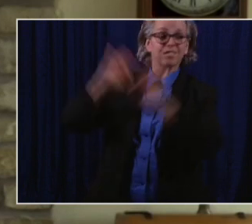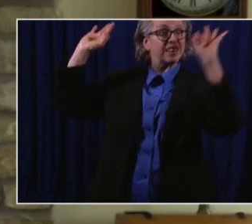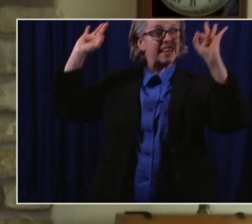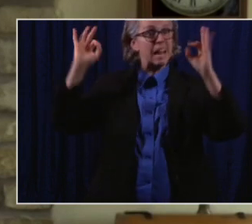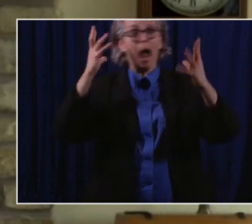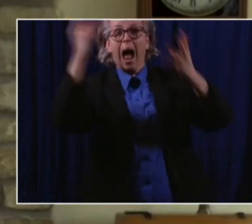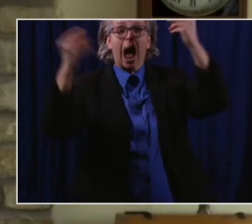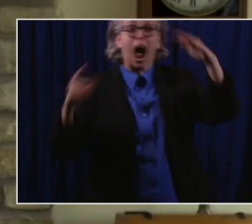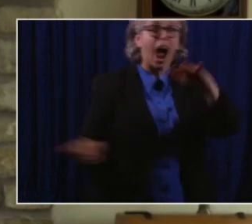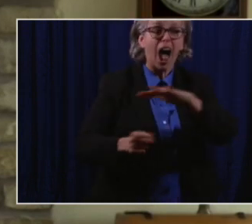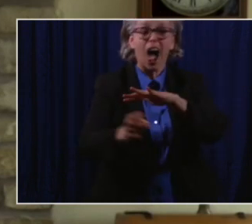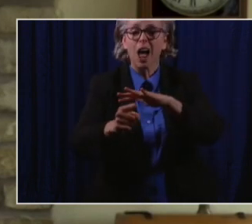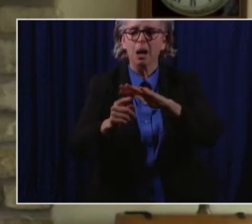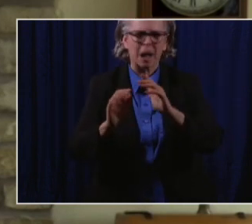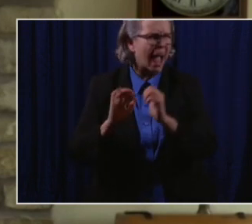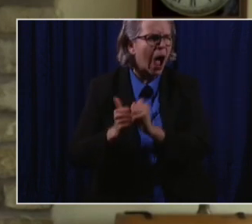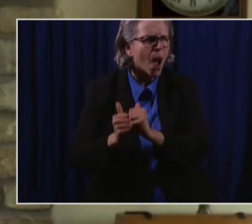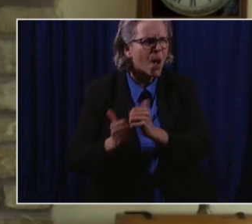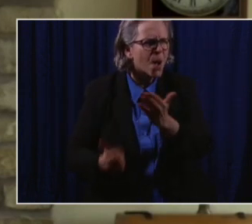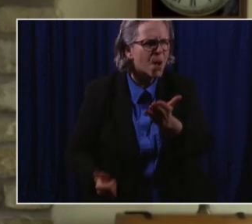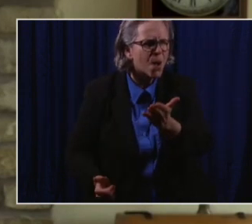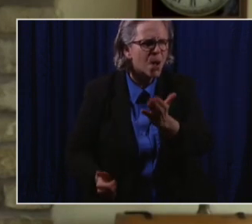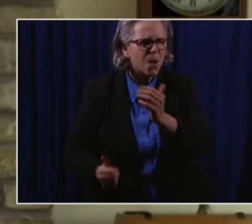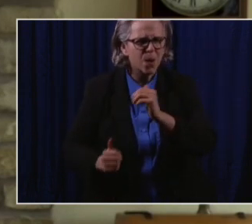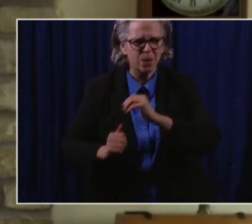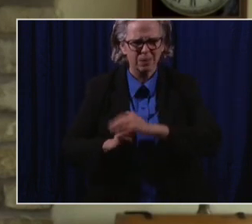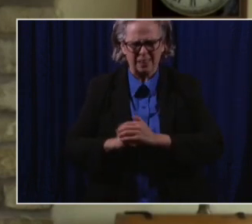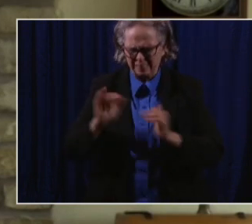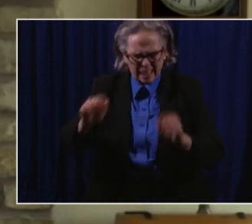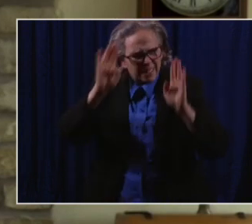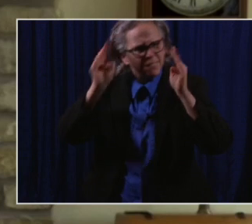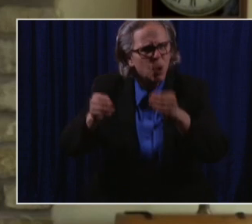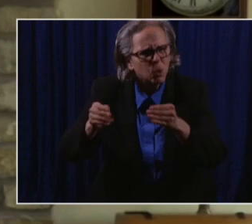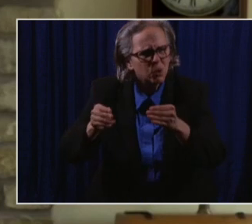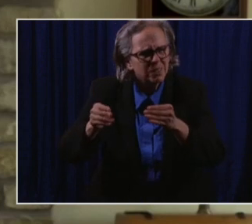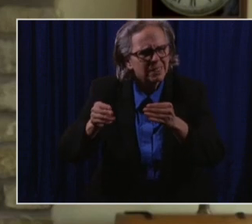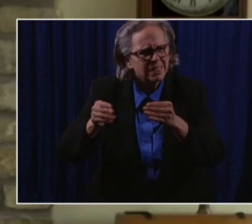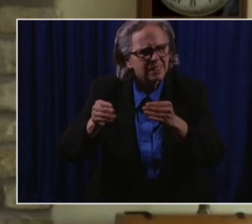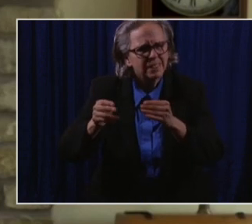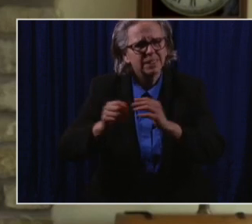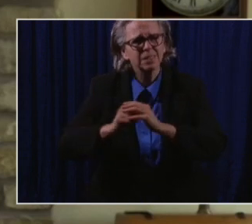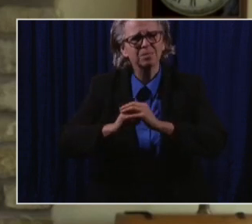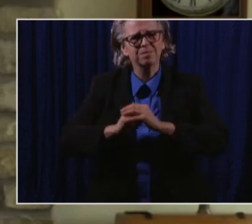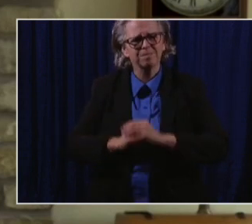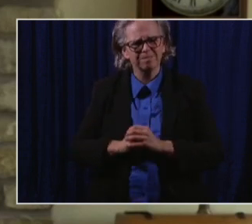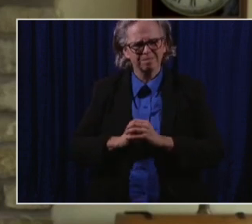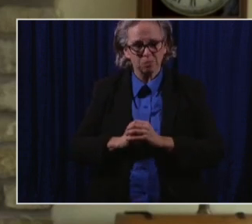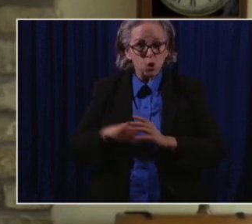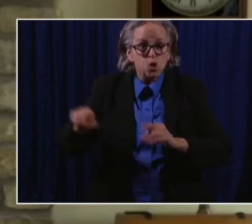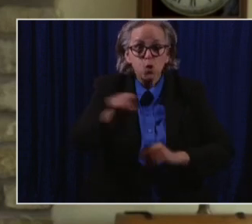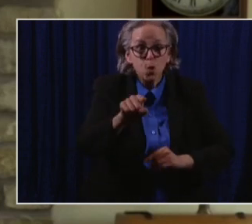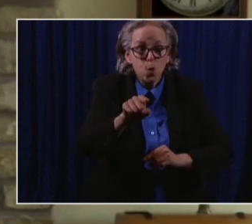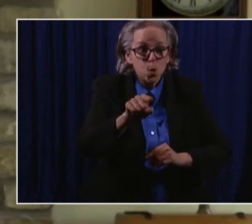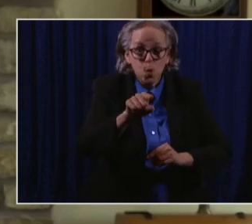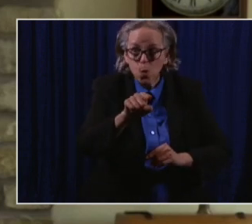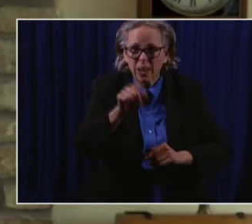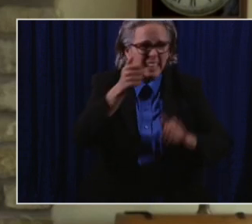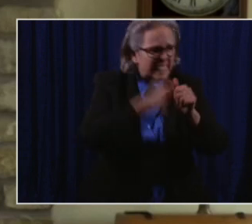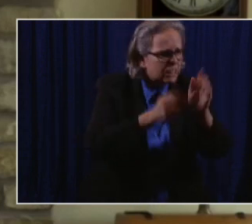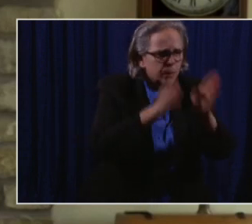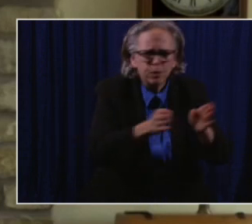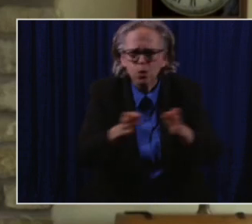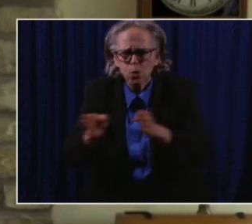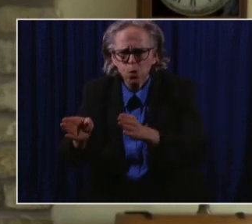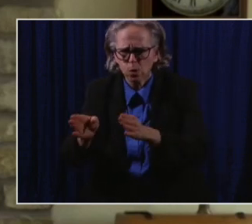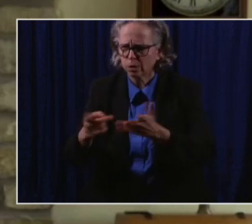life. Each of us can demonstrate our love and our respect for our